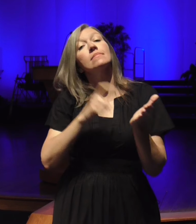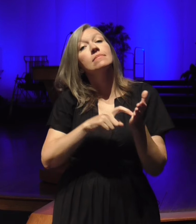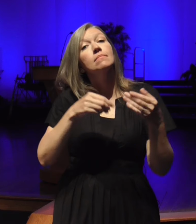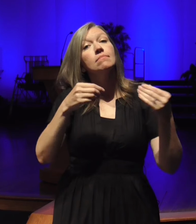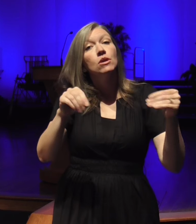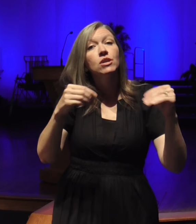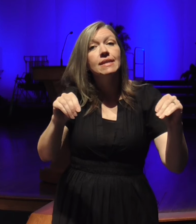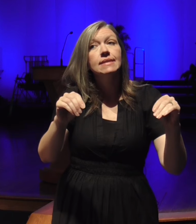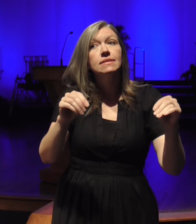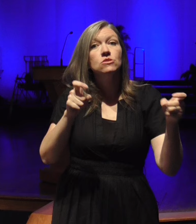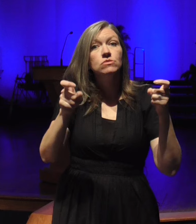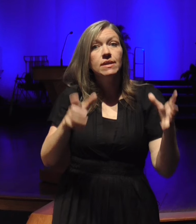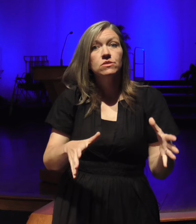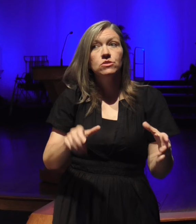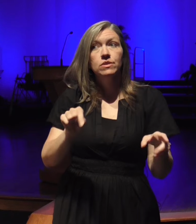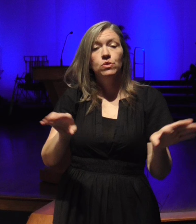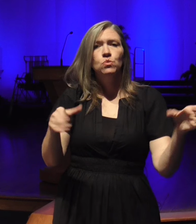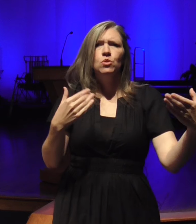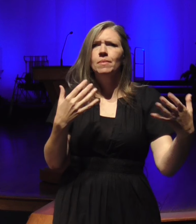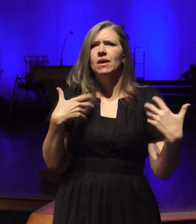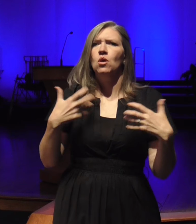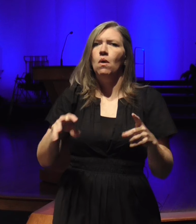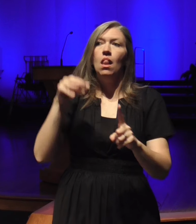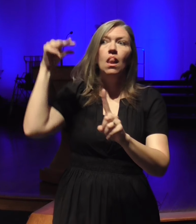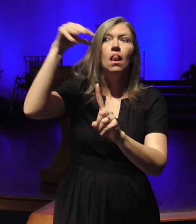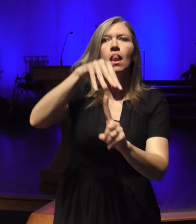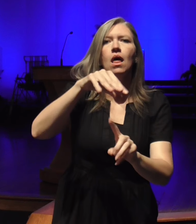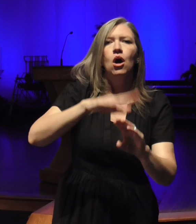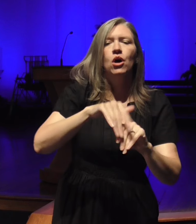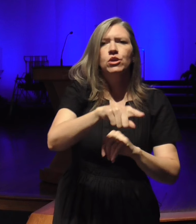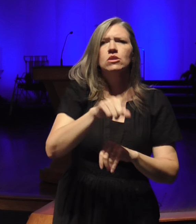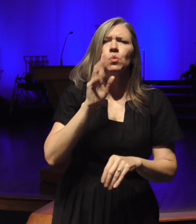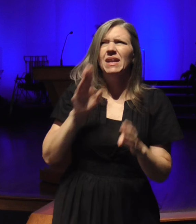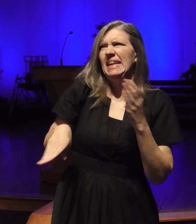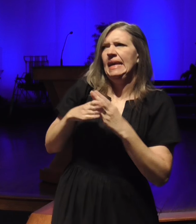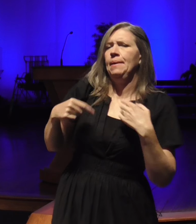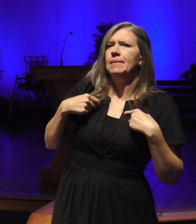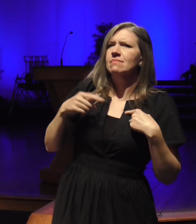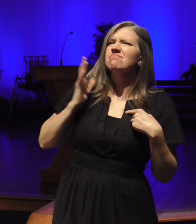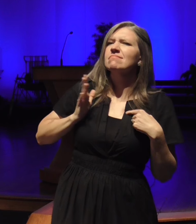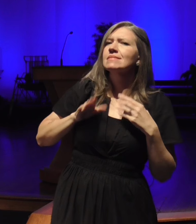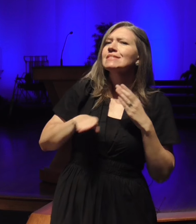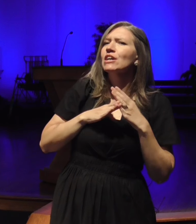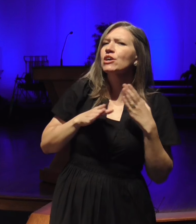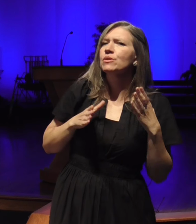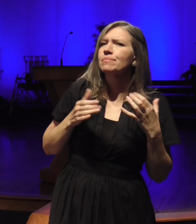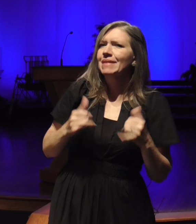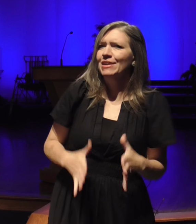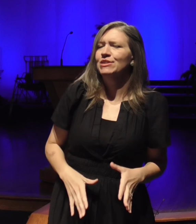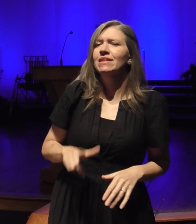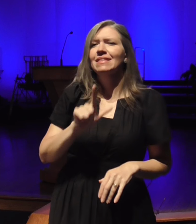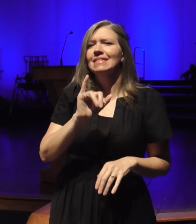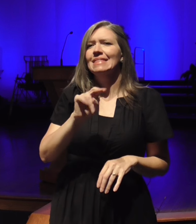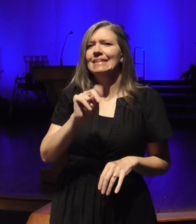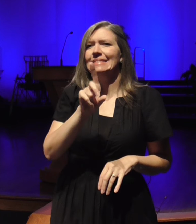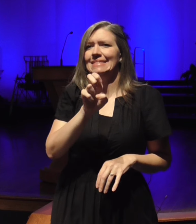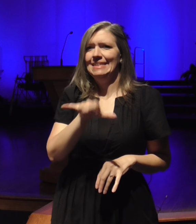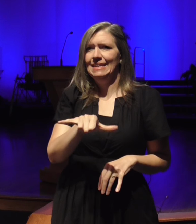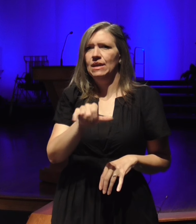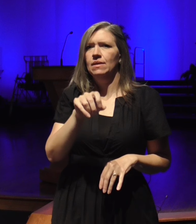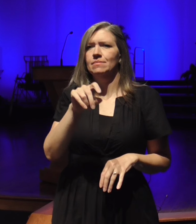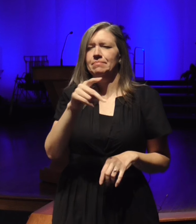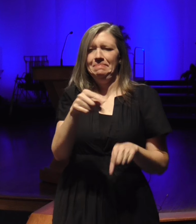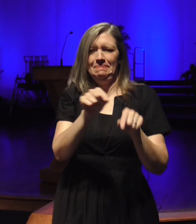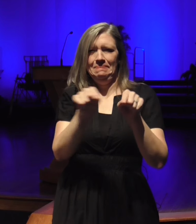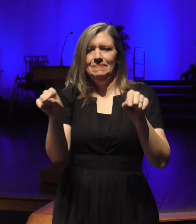available. It'll be a wonderful time together. I just want to acknowledge our marketing director's in the room. I'm not going to shine a light on her because she